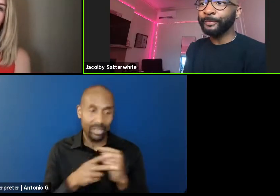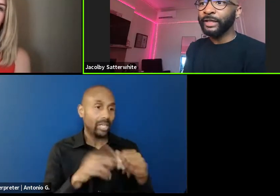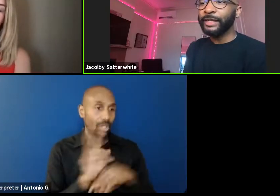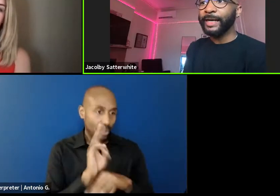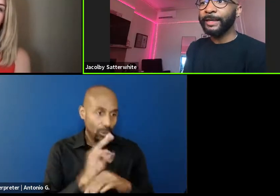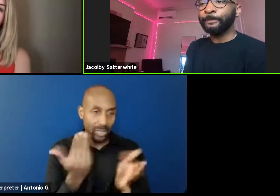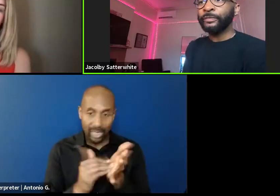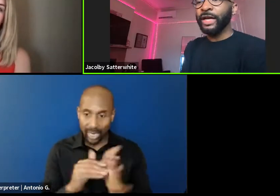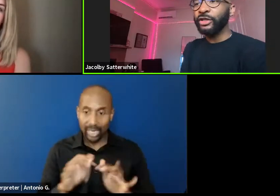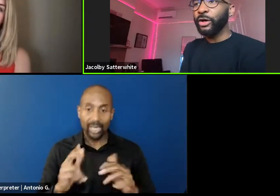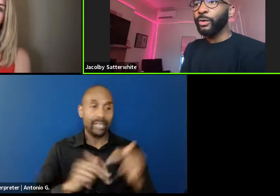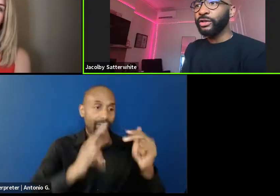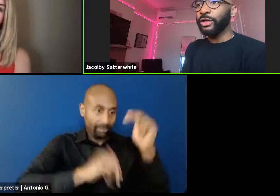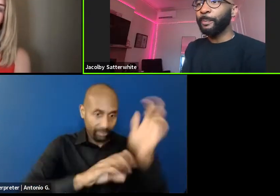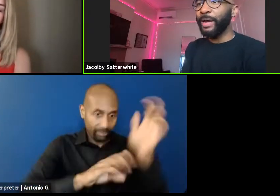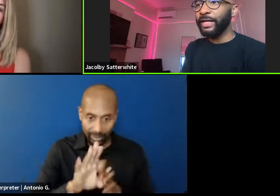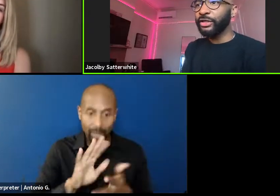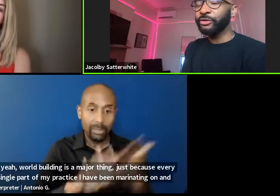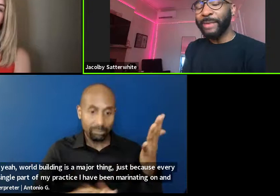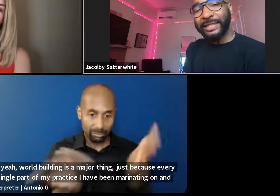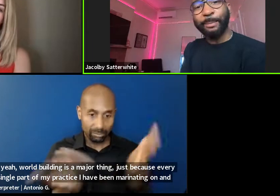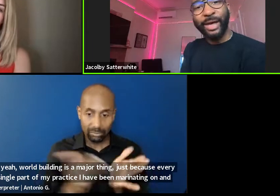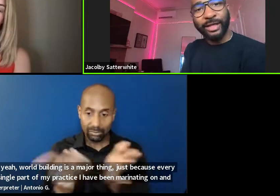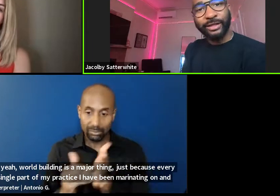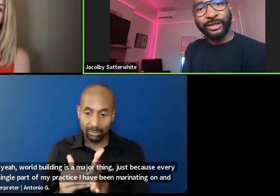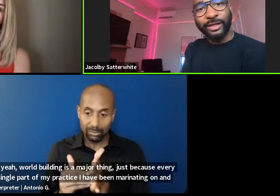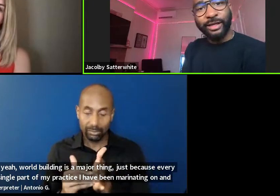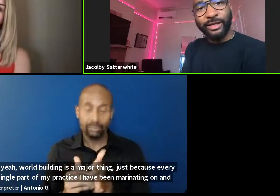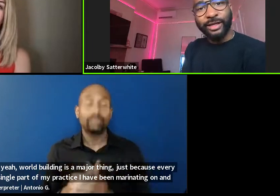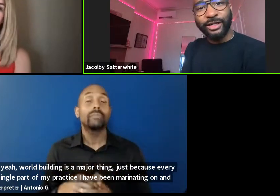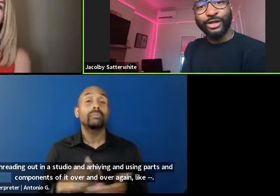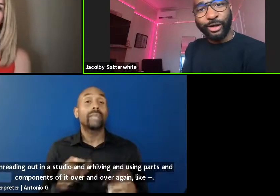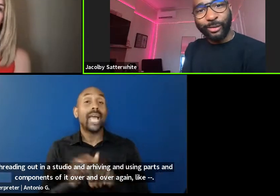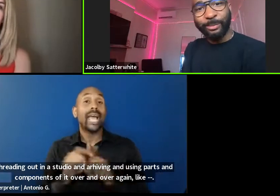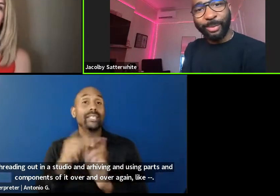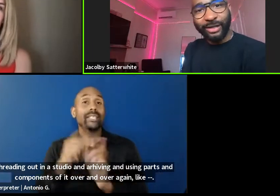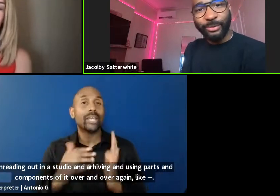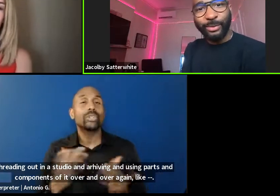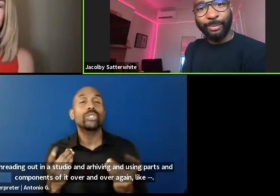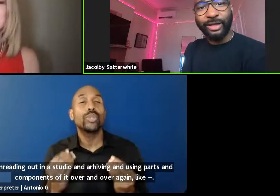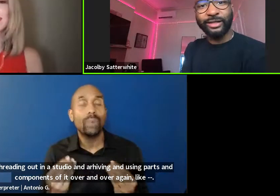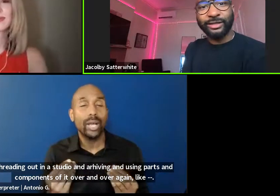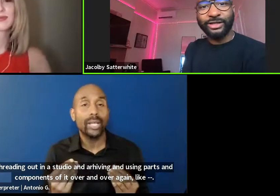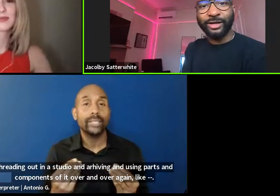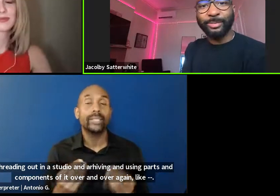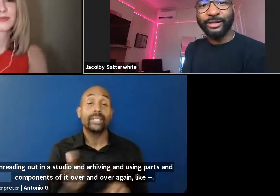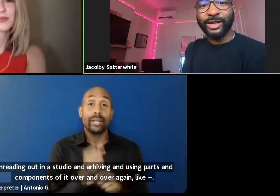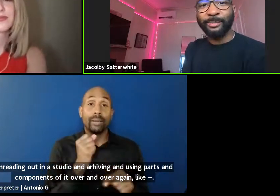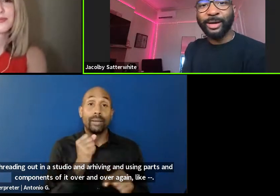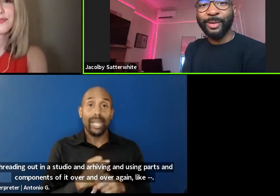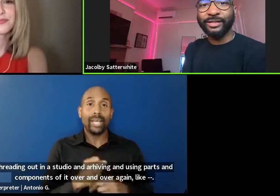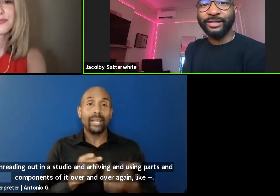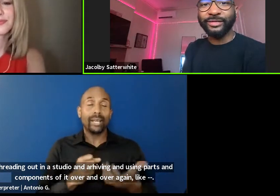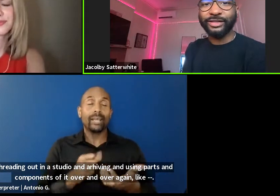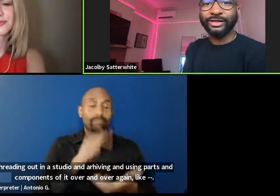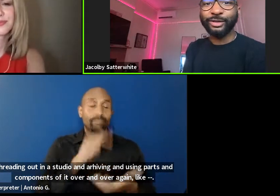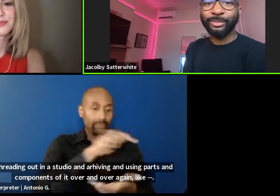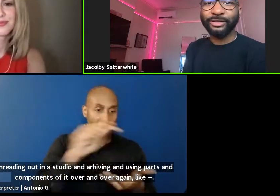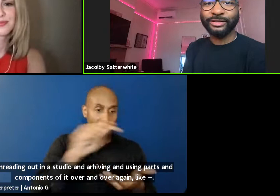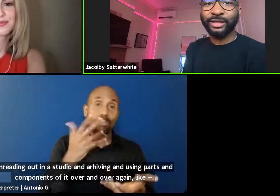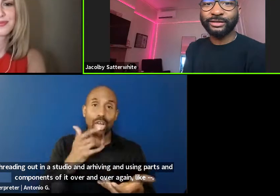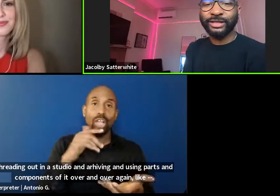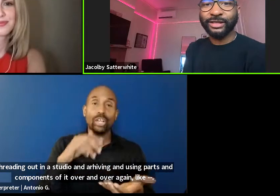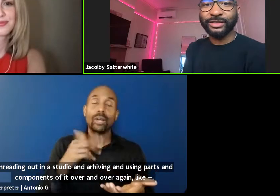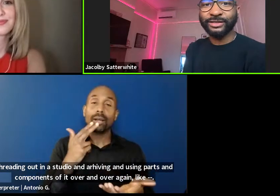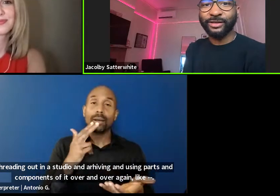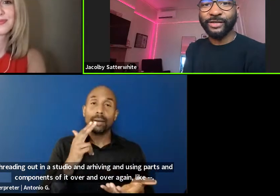again. Like, you know, when you're a painter, you mix a palette and you throw away the palette when the paint gets dry, but like my palette never gets dry